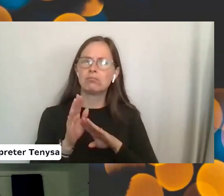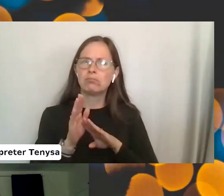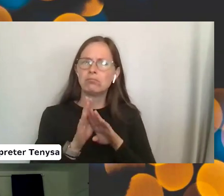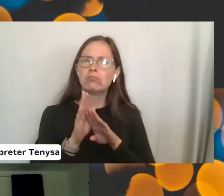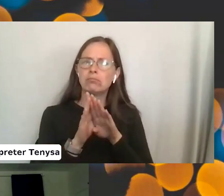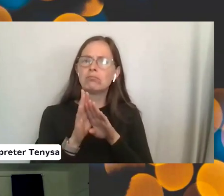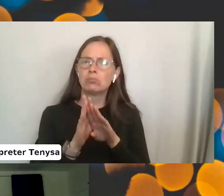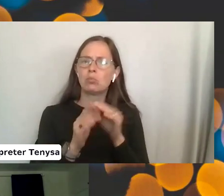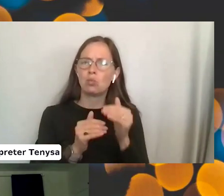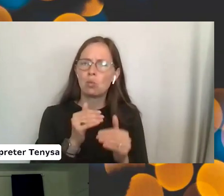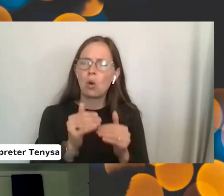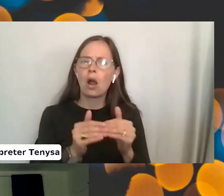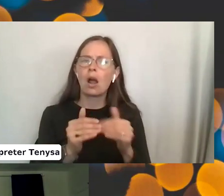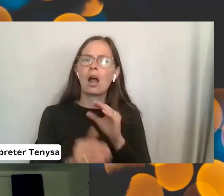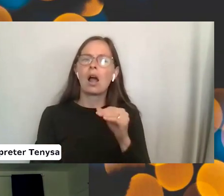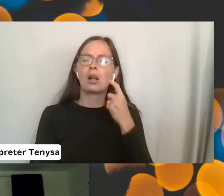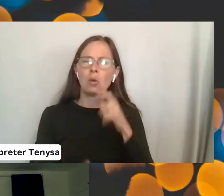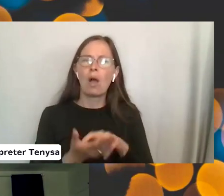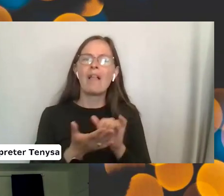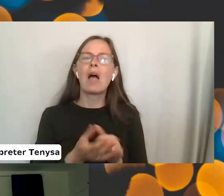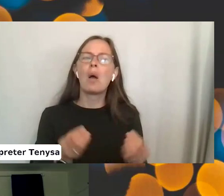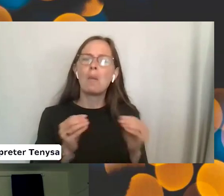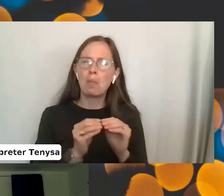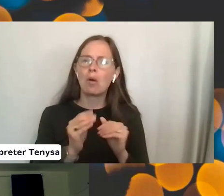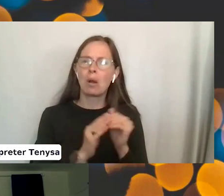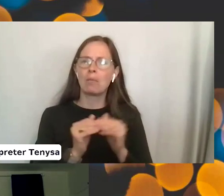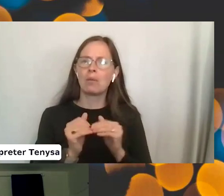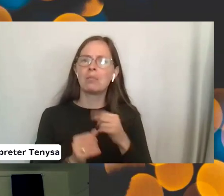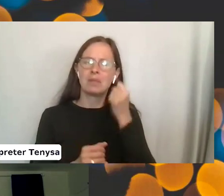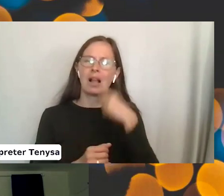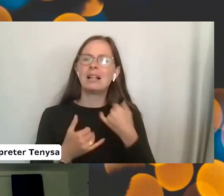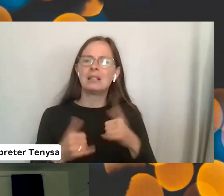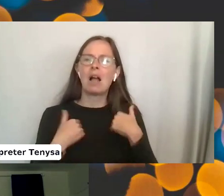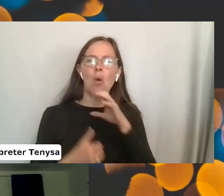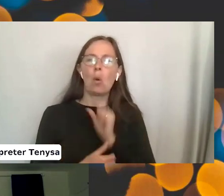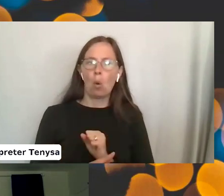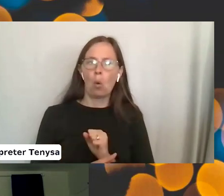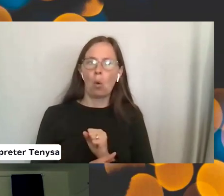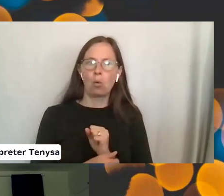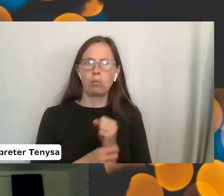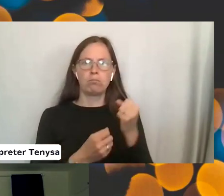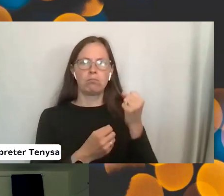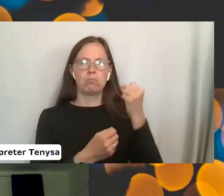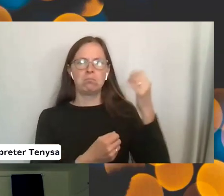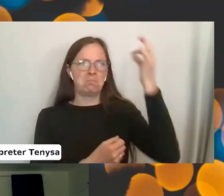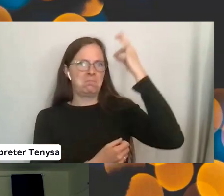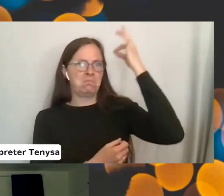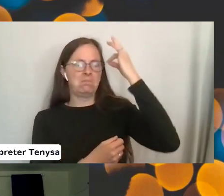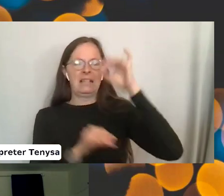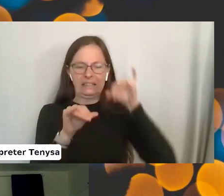that it actually was more comfortable, but I still have that old programming of stick to what's worked. Stick to what you